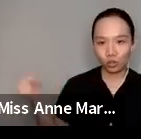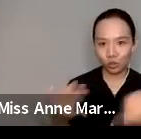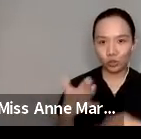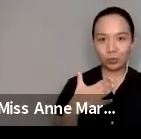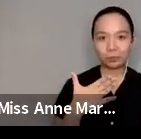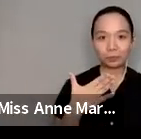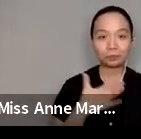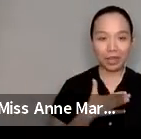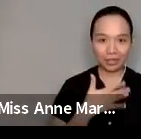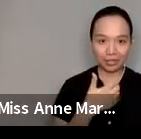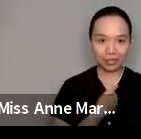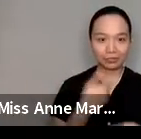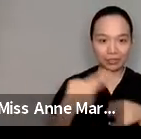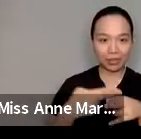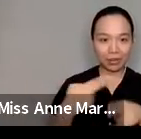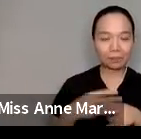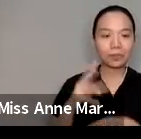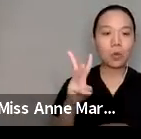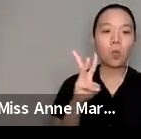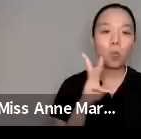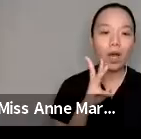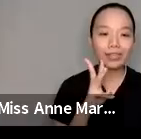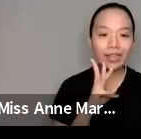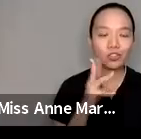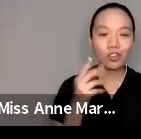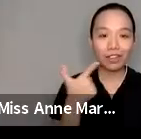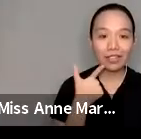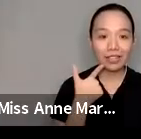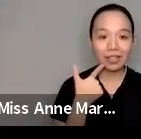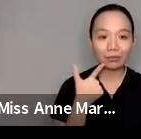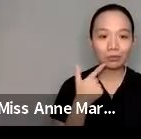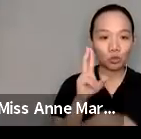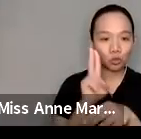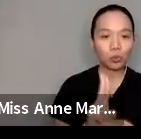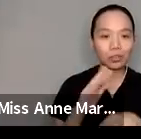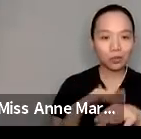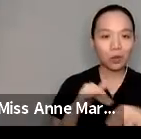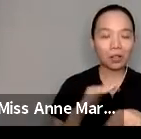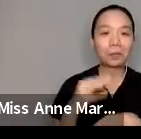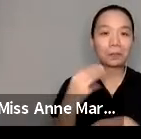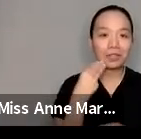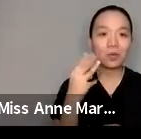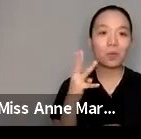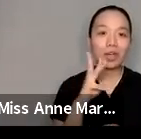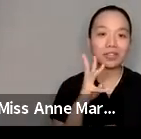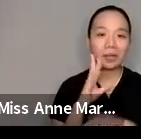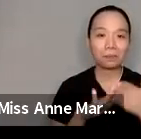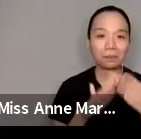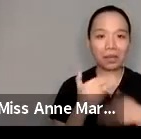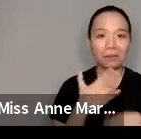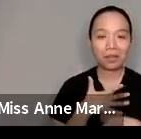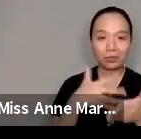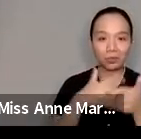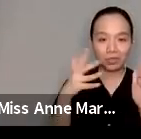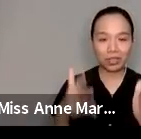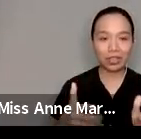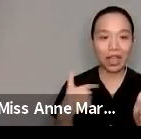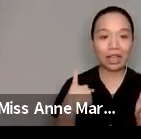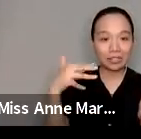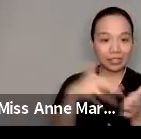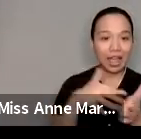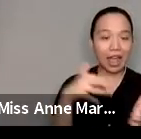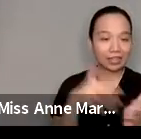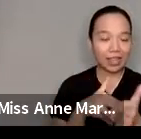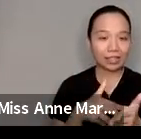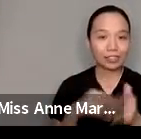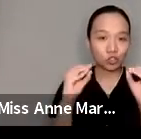myself. My name is Wanda Giovanni. I am usually called as Miss Wanda by my students. I started teaching